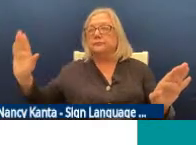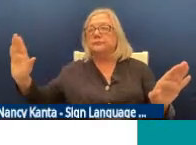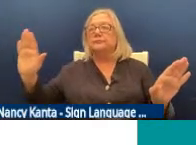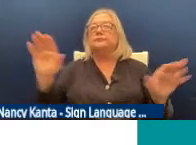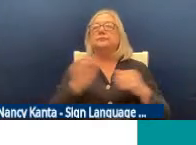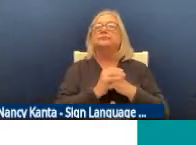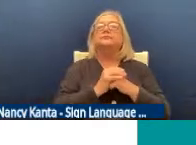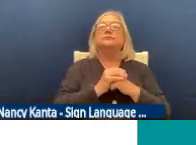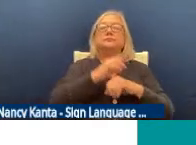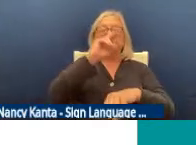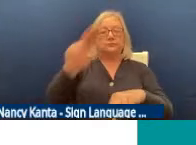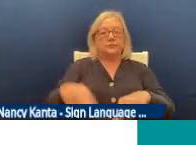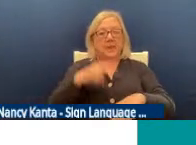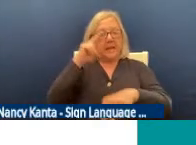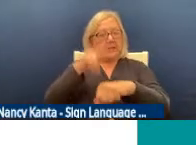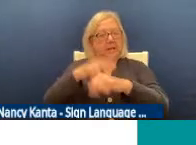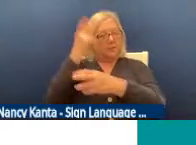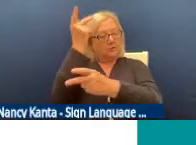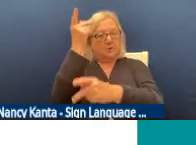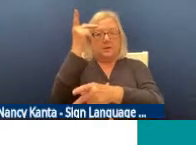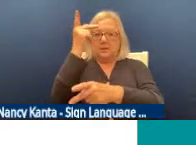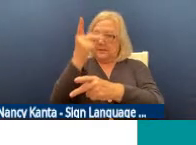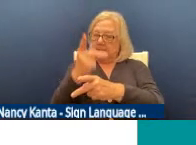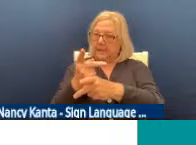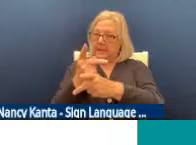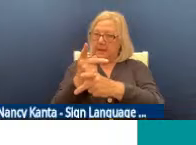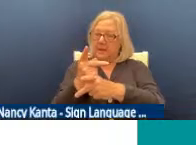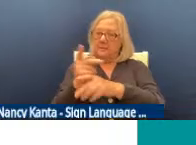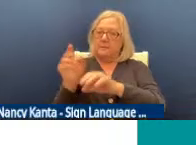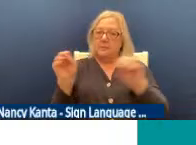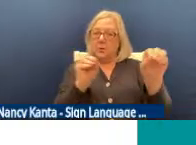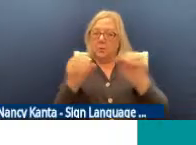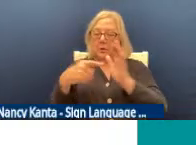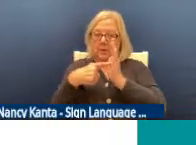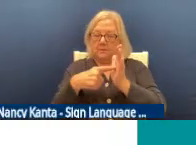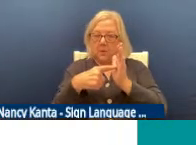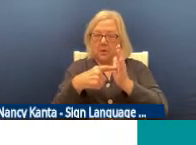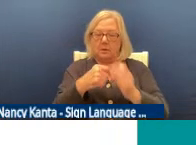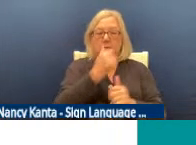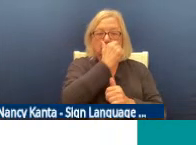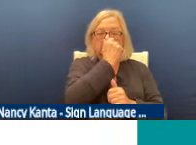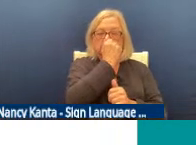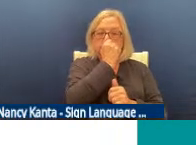model, and it uses the